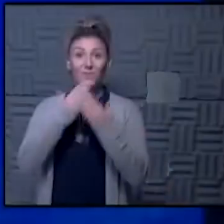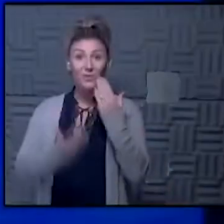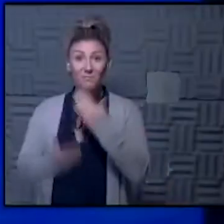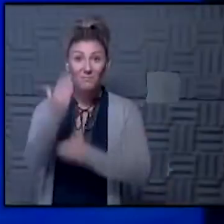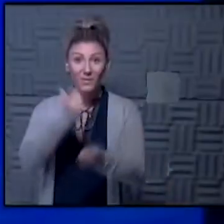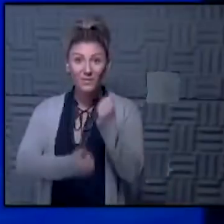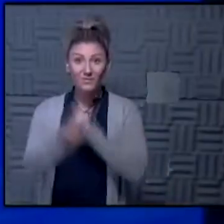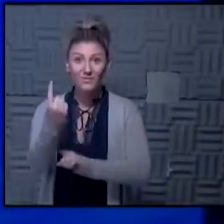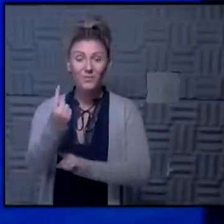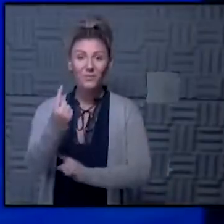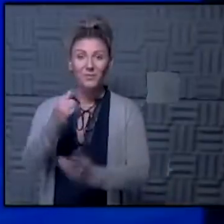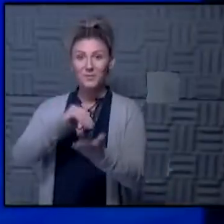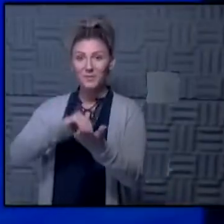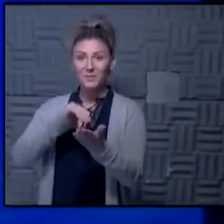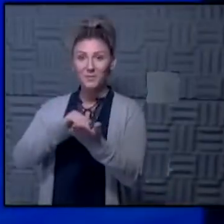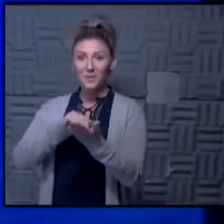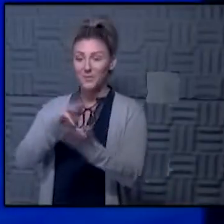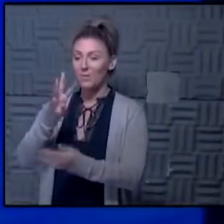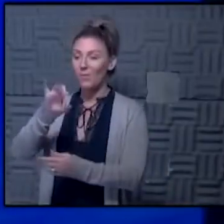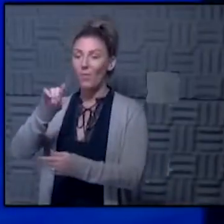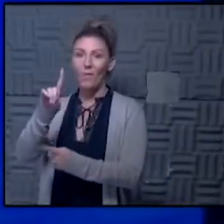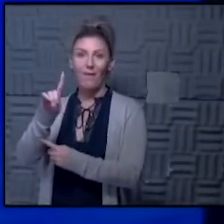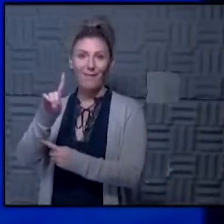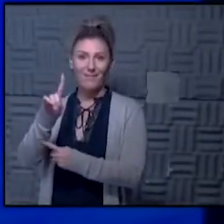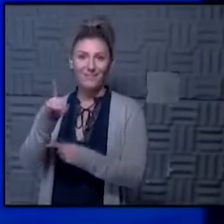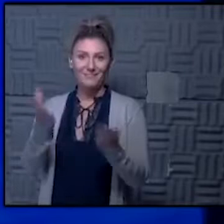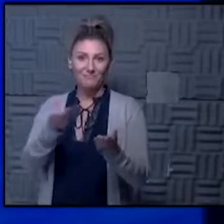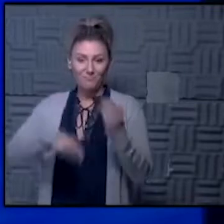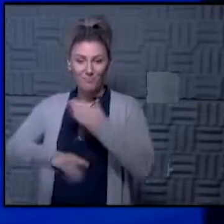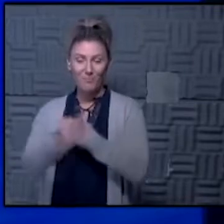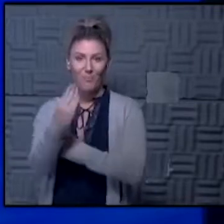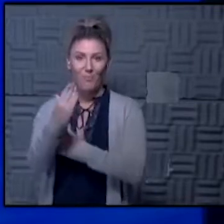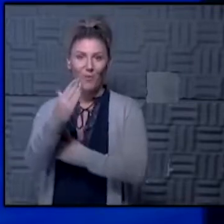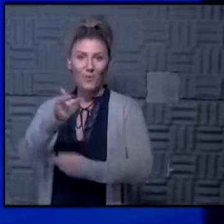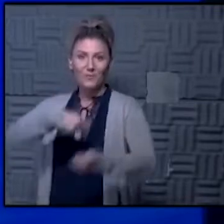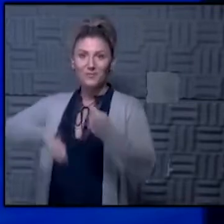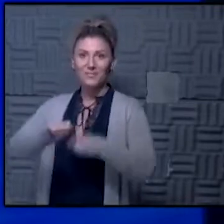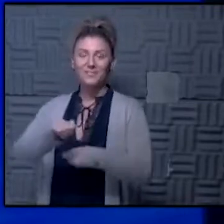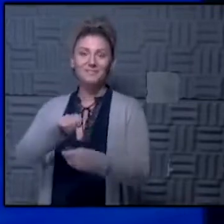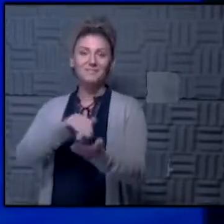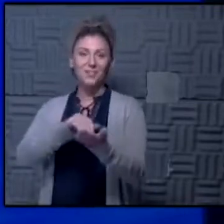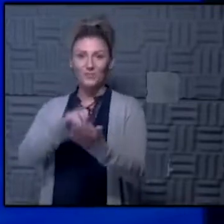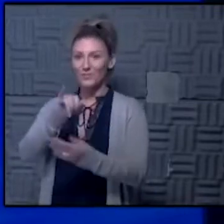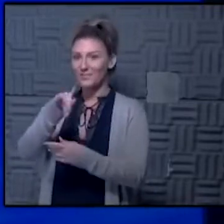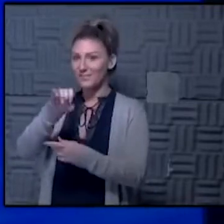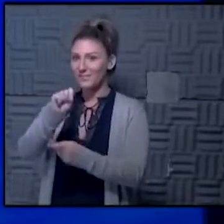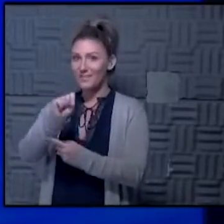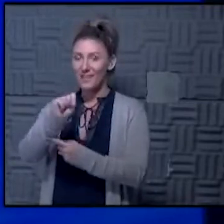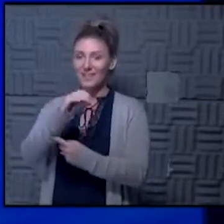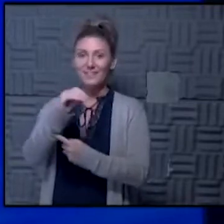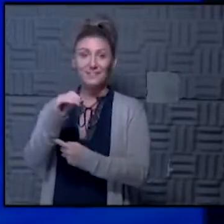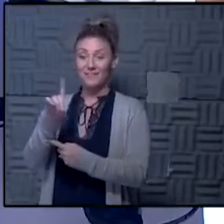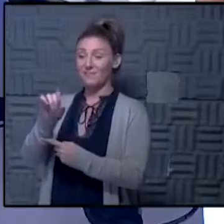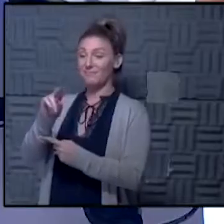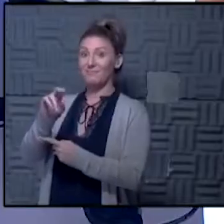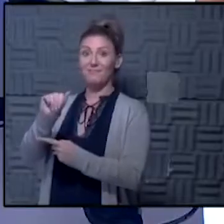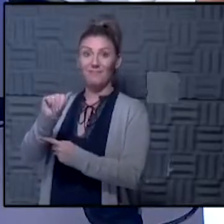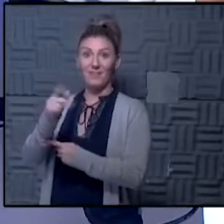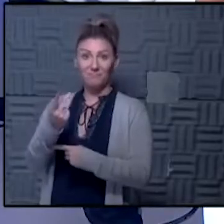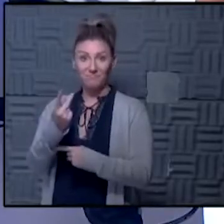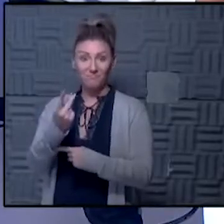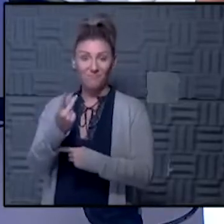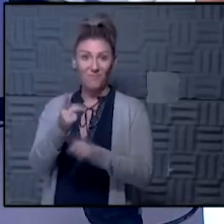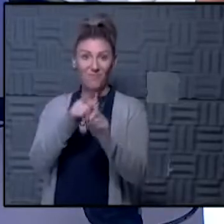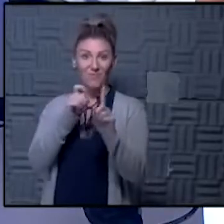Good morning, everyone. I'm Dr. David Wild, in again this morning for Steve Stites, our Chief Medical Officer, and Dana Hawkinson and I are coming